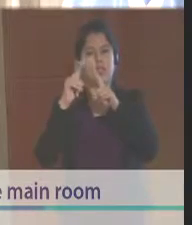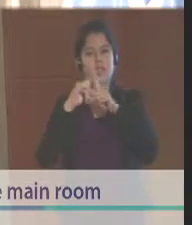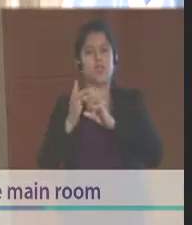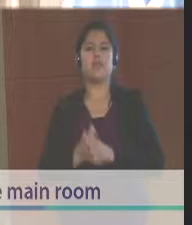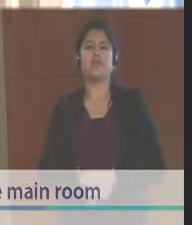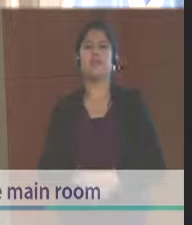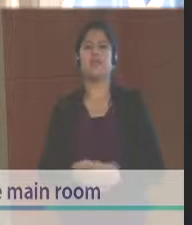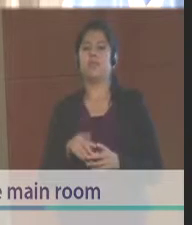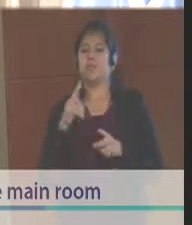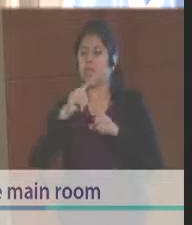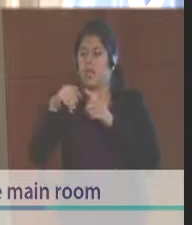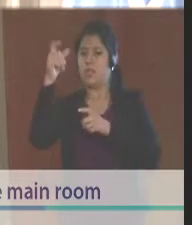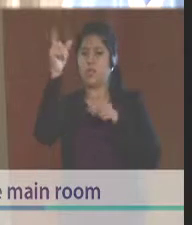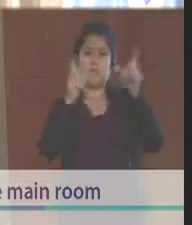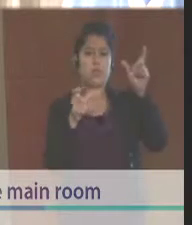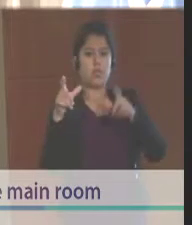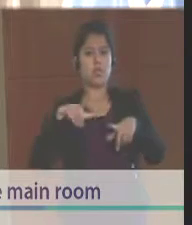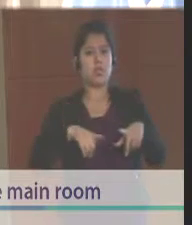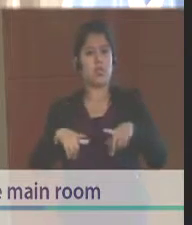urban resilience.